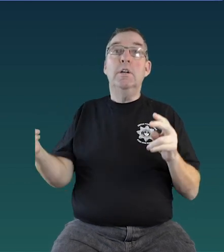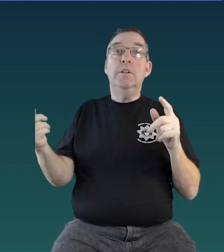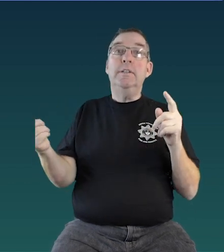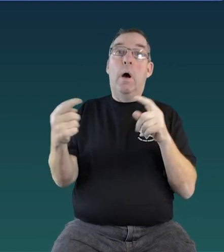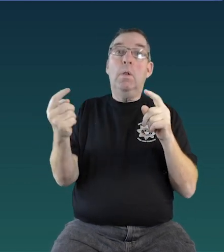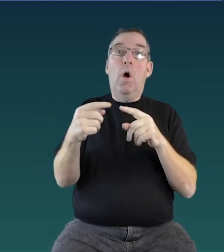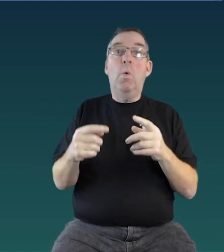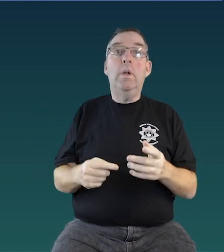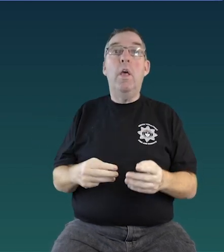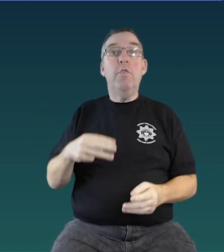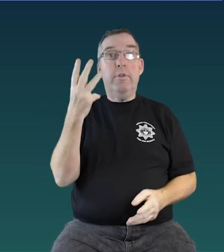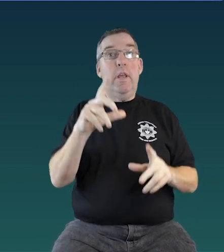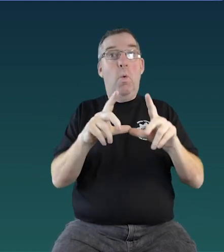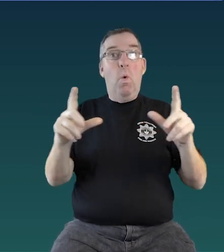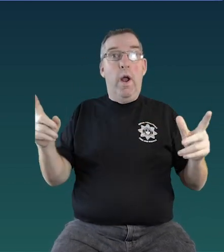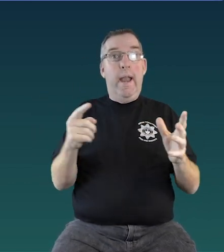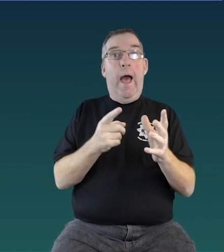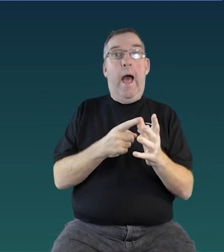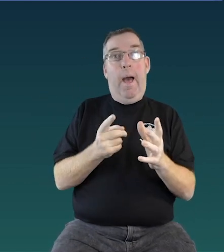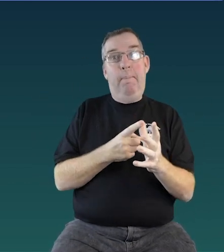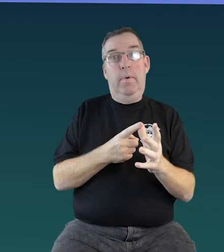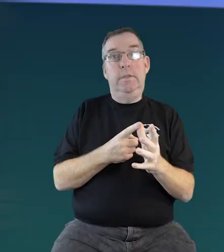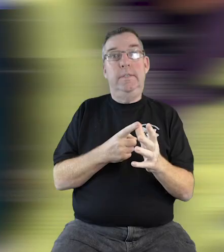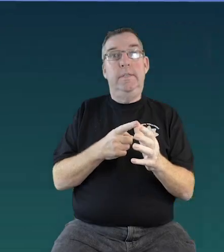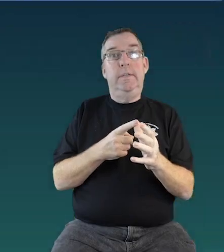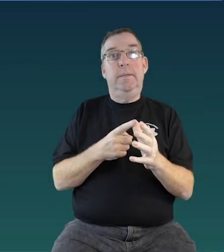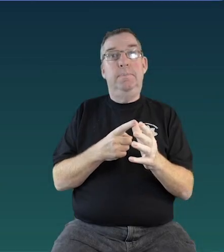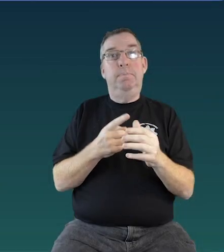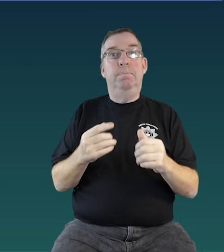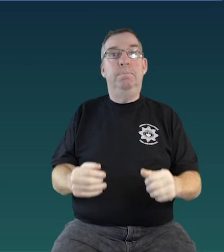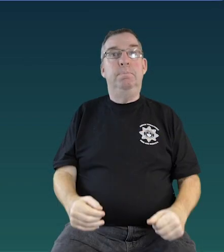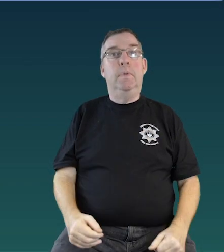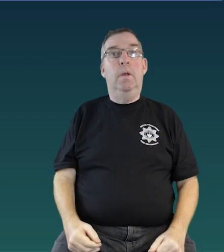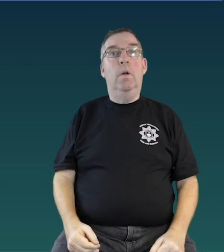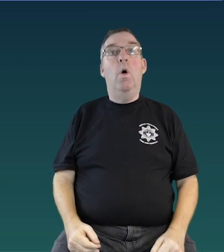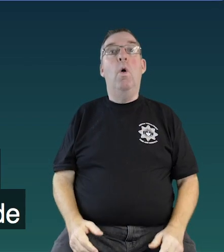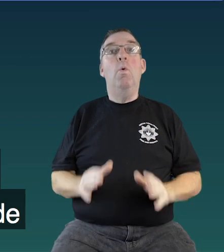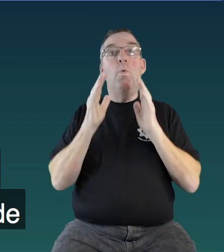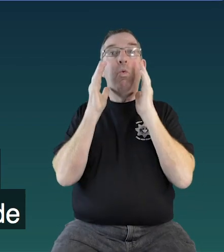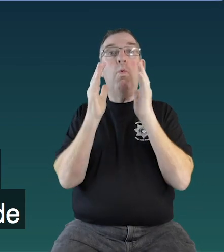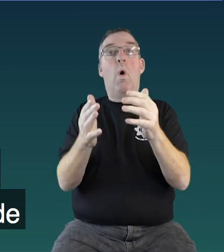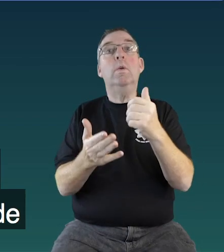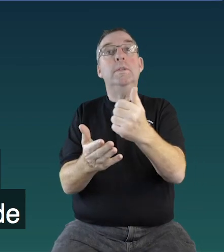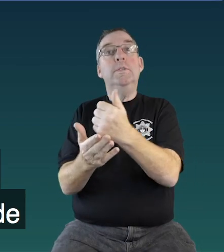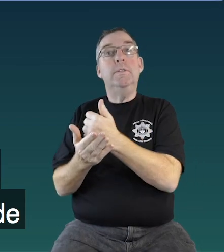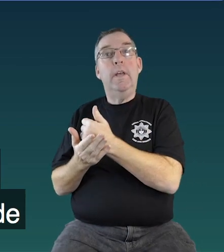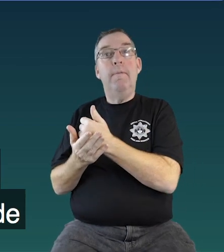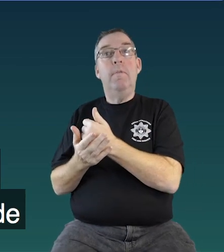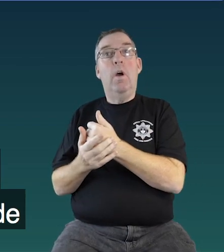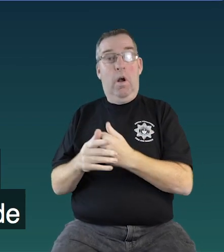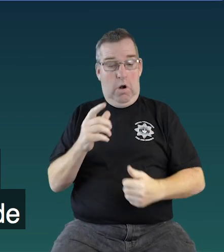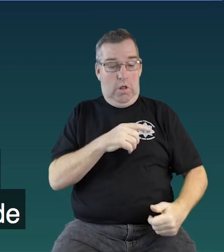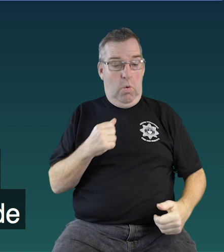will help emergency services find you wherever you are. So let's touch on road safety. Be bright and stay